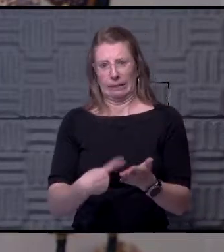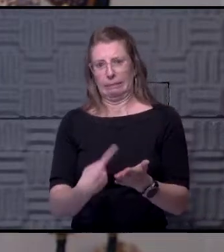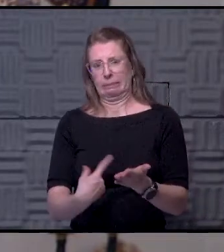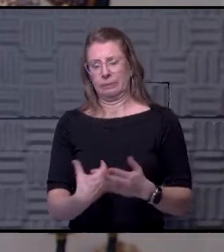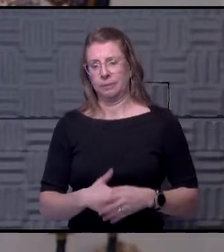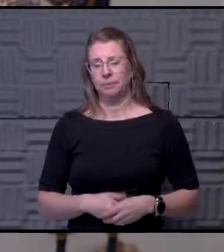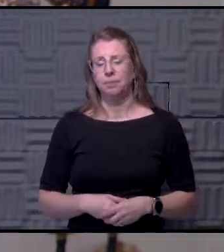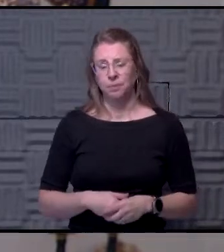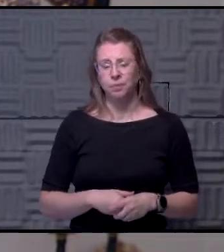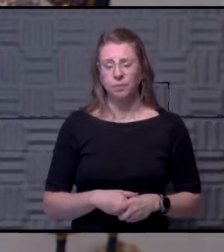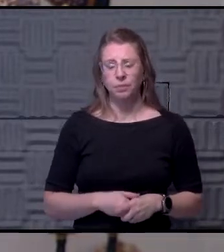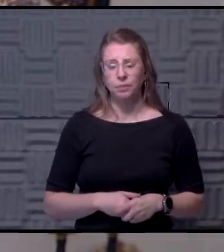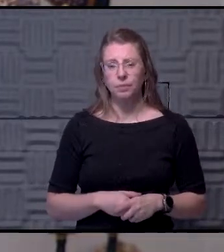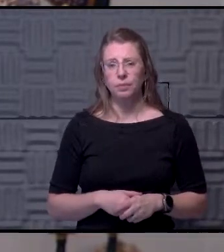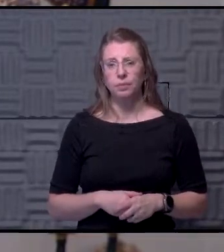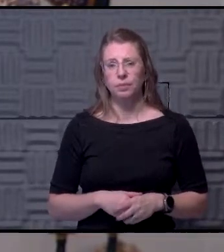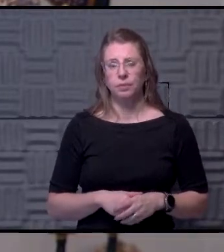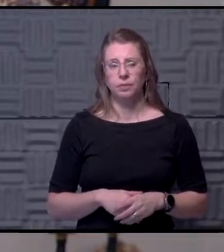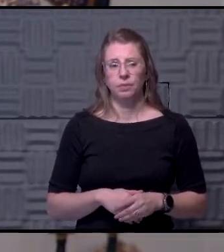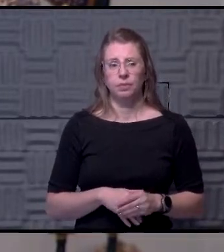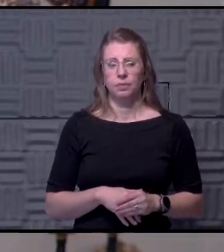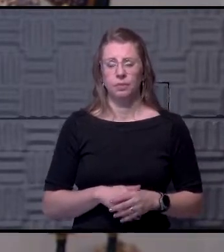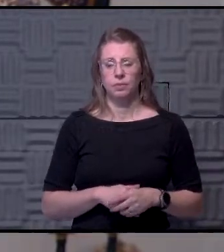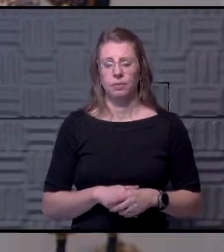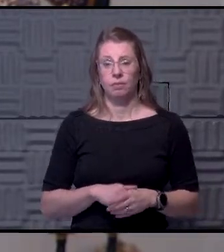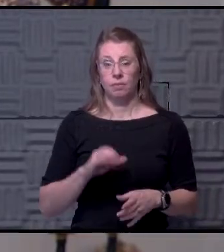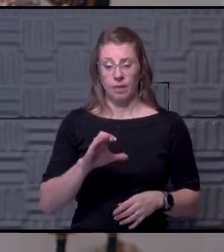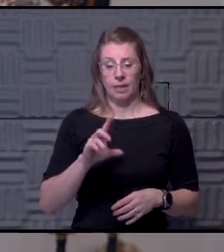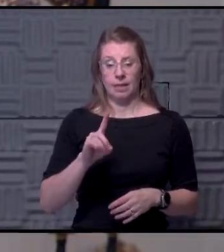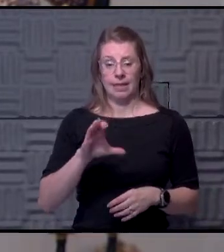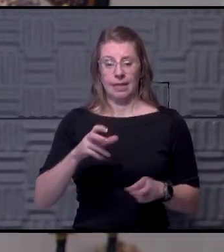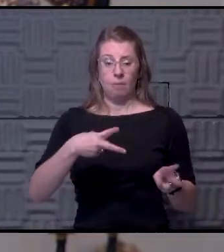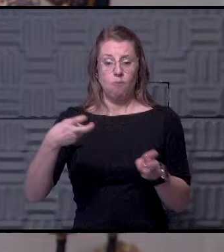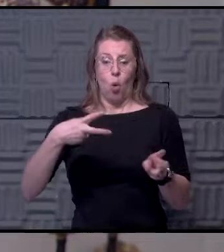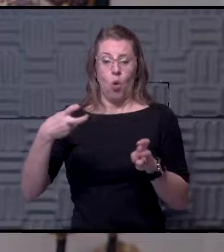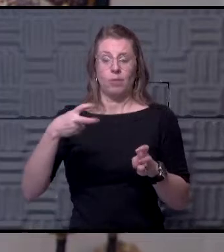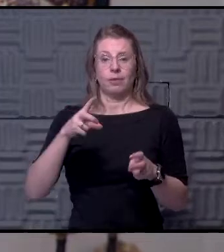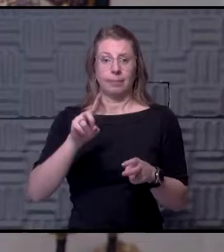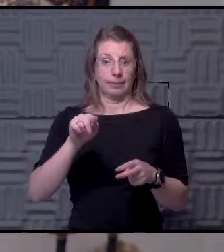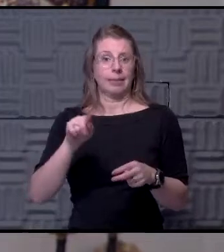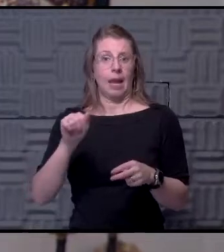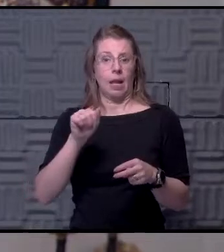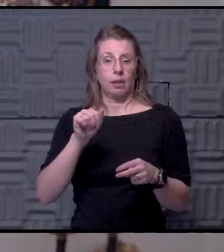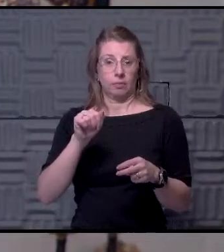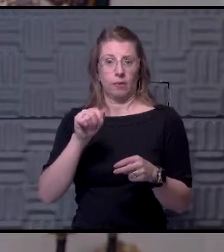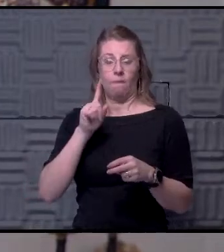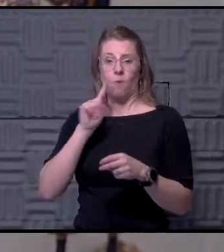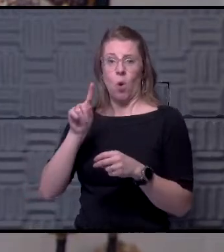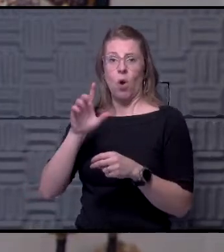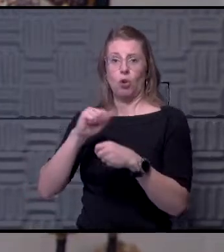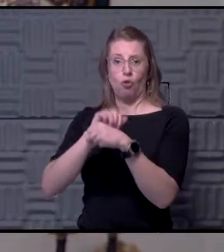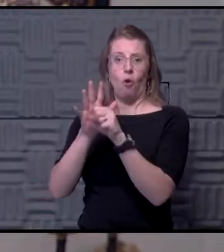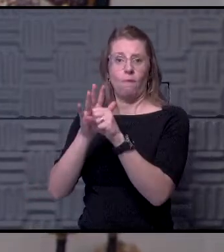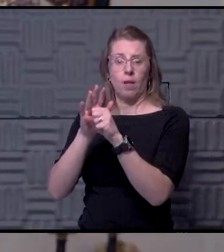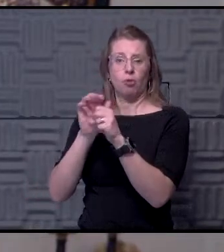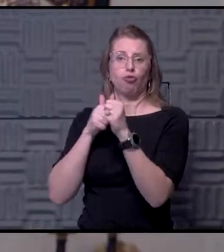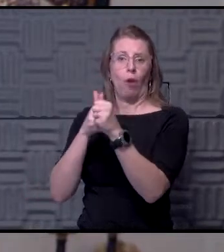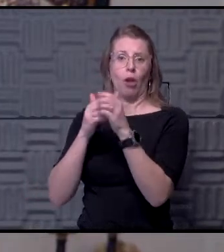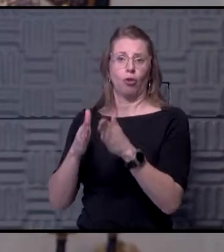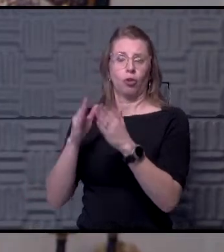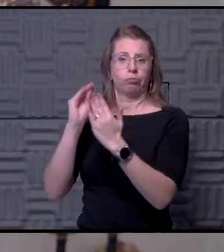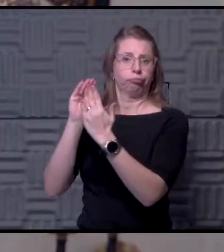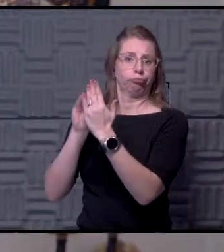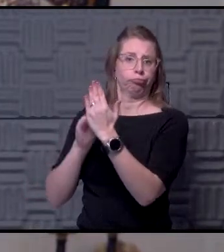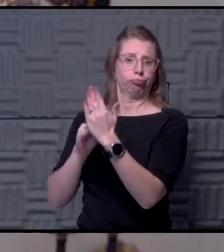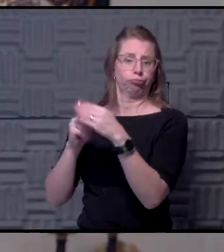statute-driven reporting system from which the CDC pulls data into the COVID tracker. So it's